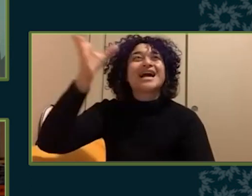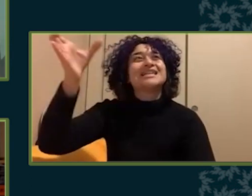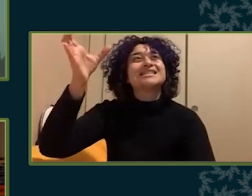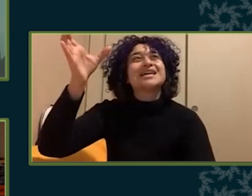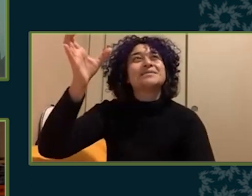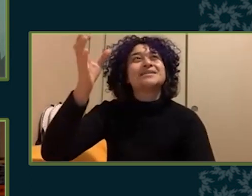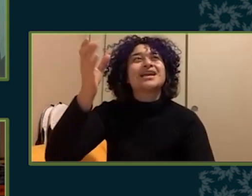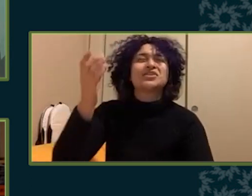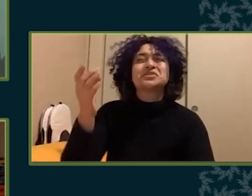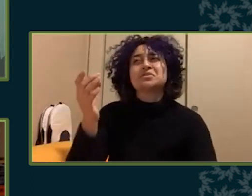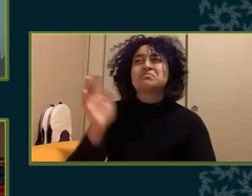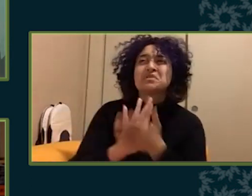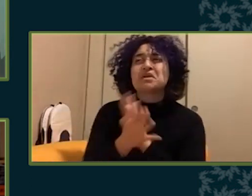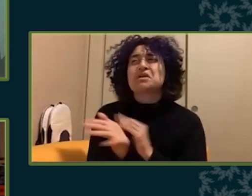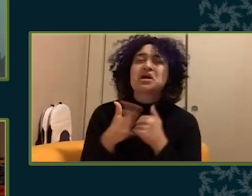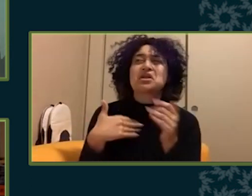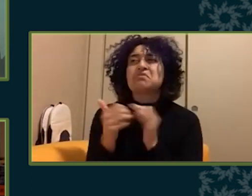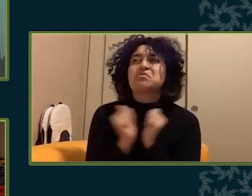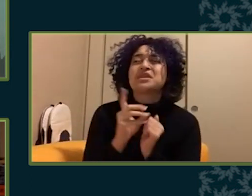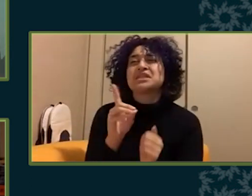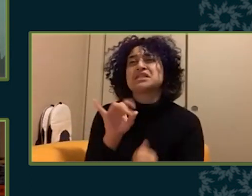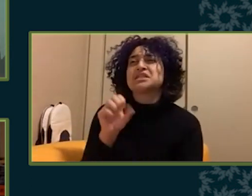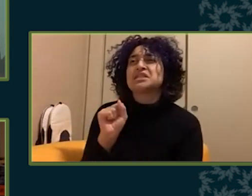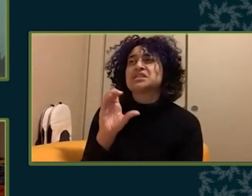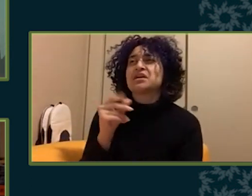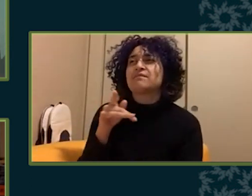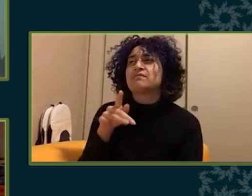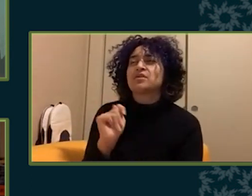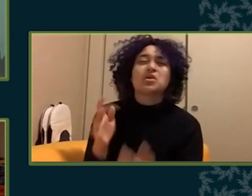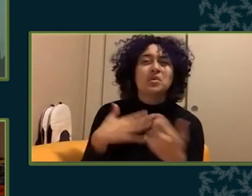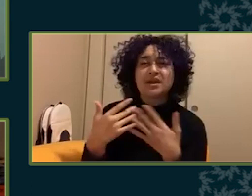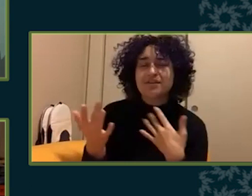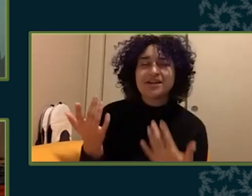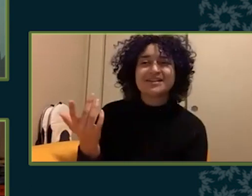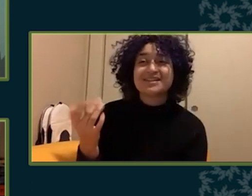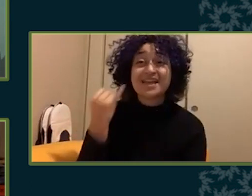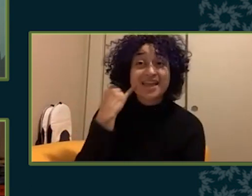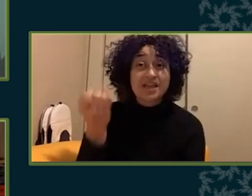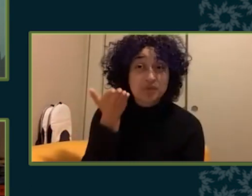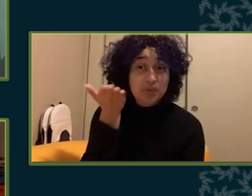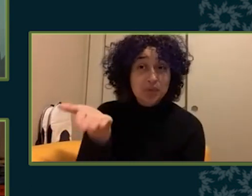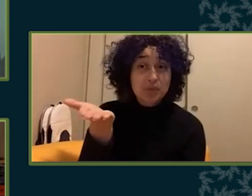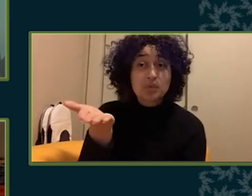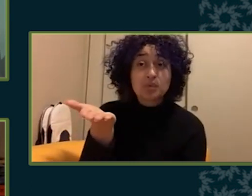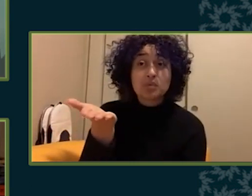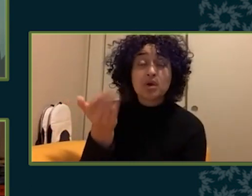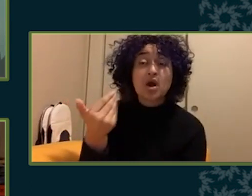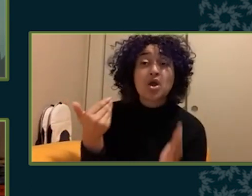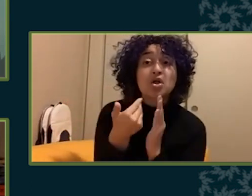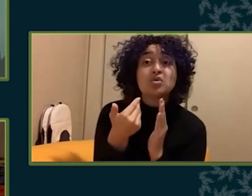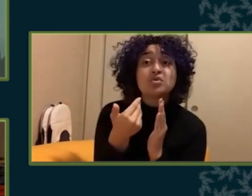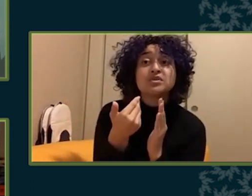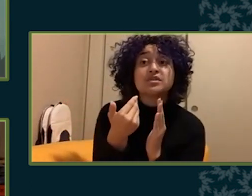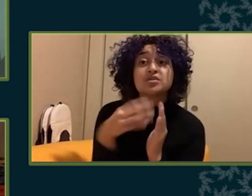getting uncomfortable with discomfort or whatever that is, comfortable with discomfort. If you are close in your proximity